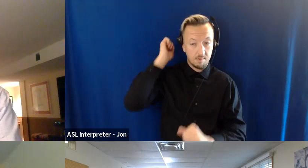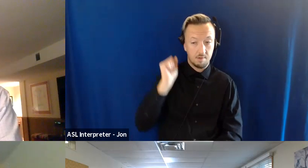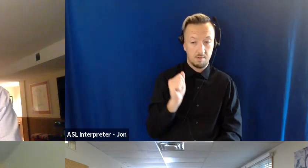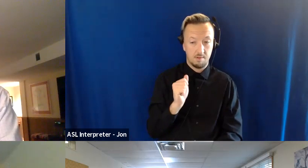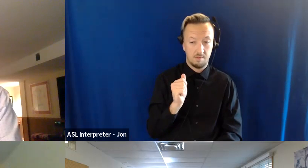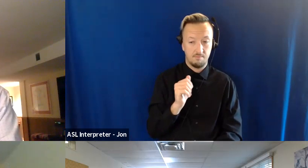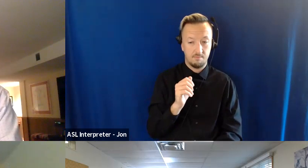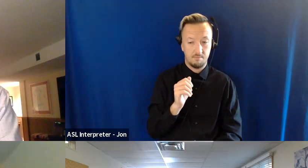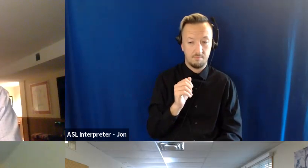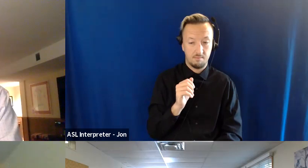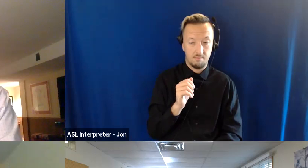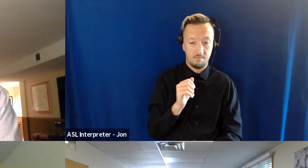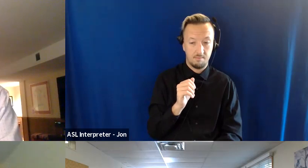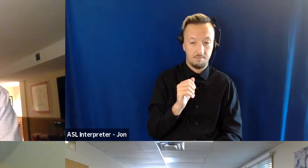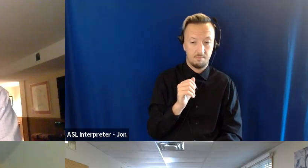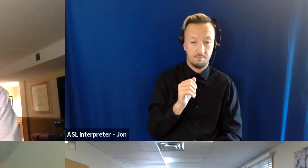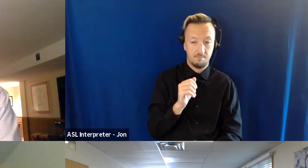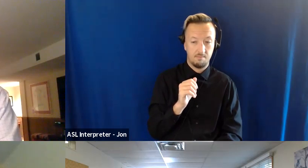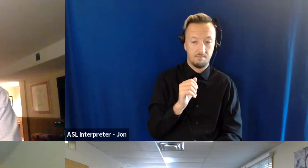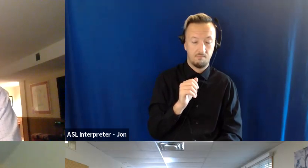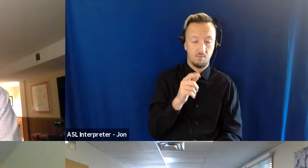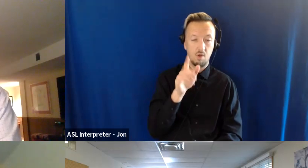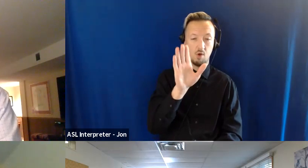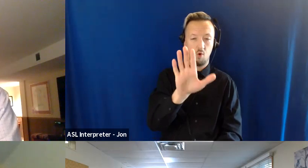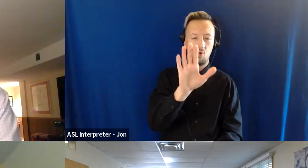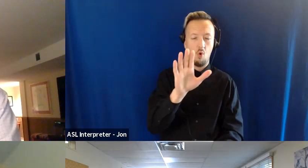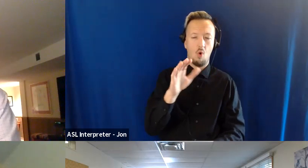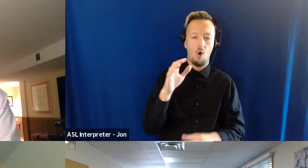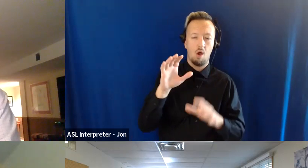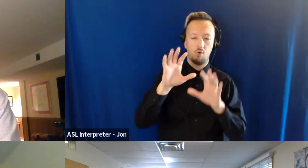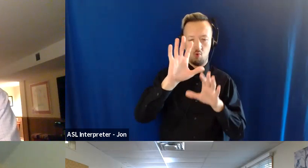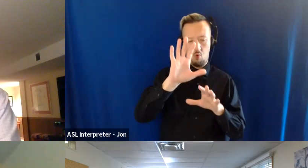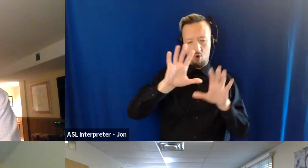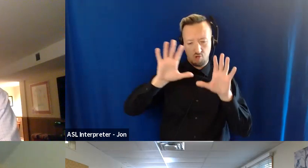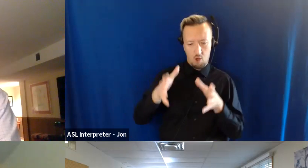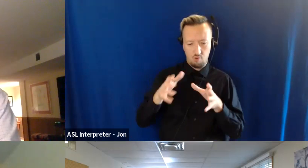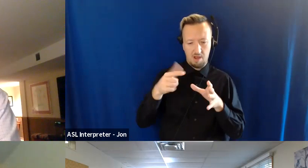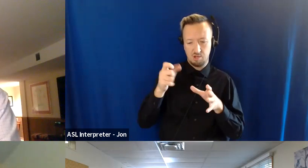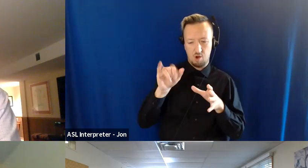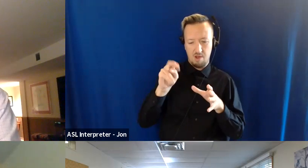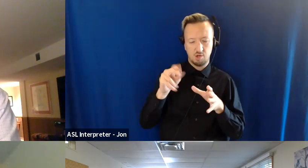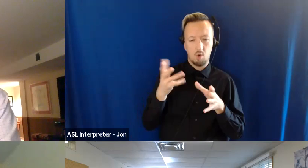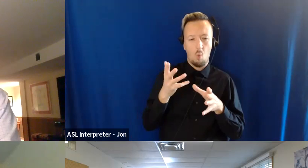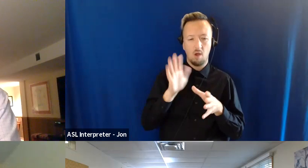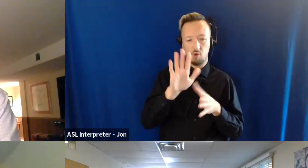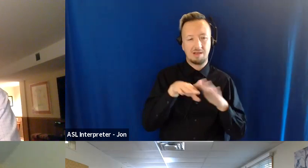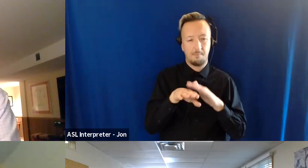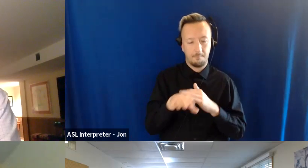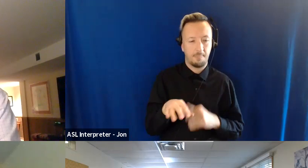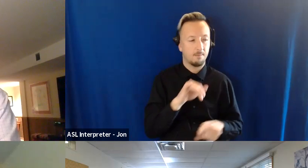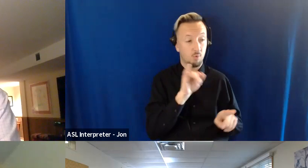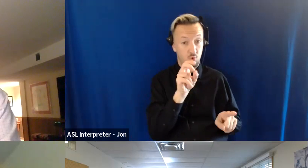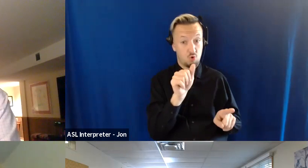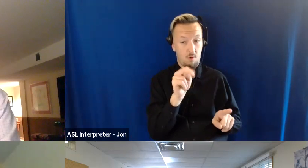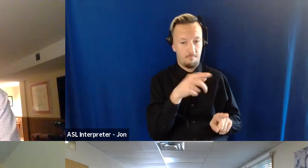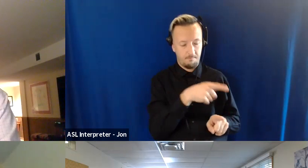accessibility in your generation. So Joan, go ahead. So it's interesting even to